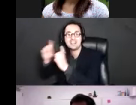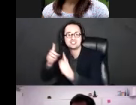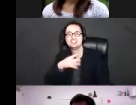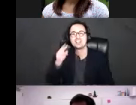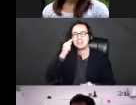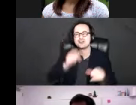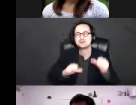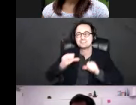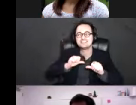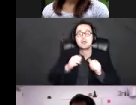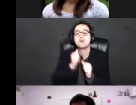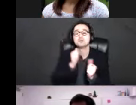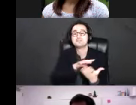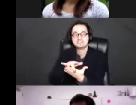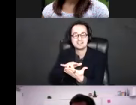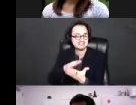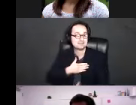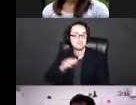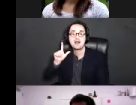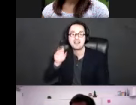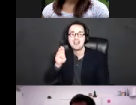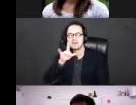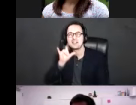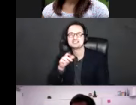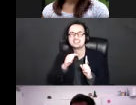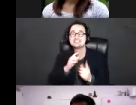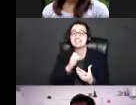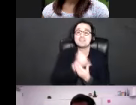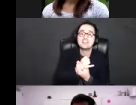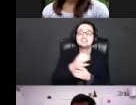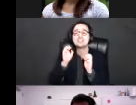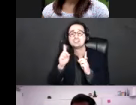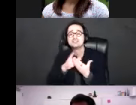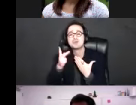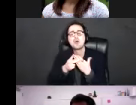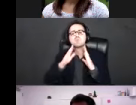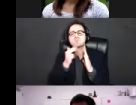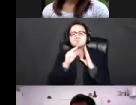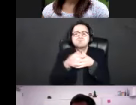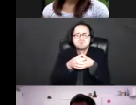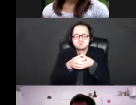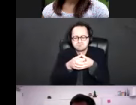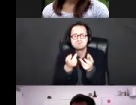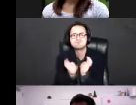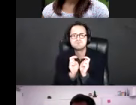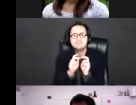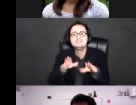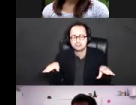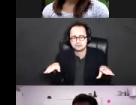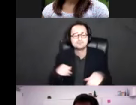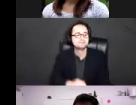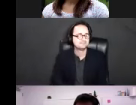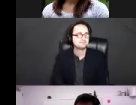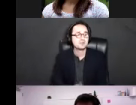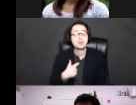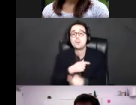of the studies in my lab start off looking like this: intervention or education programs, usually in small groups of young children. And we